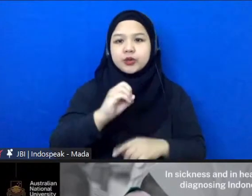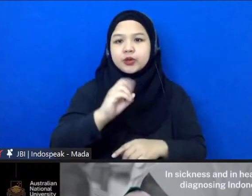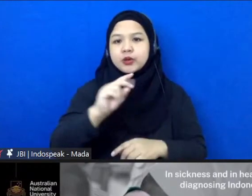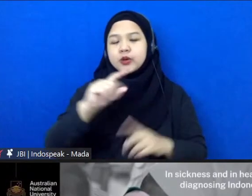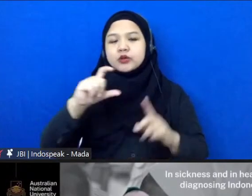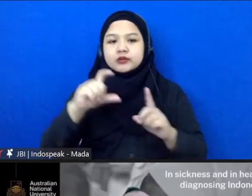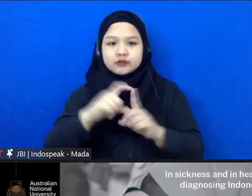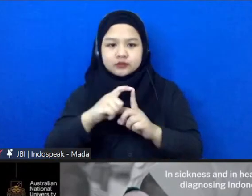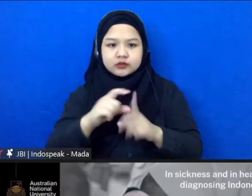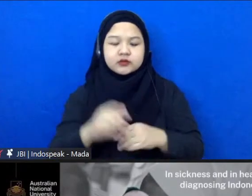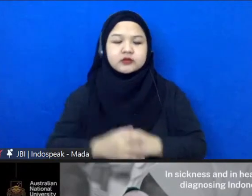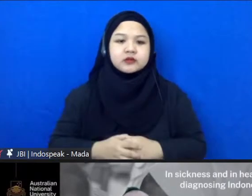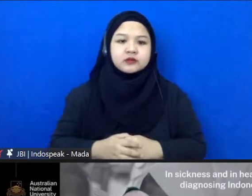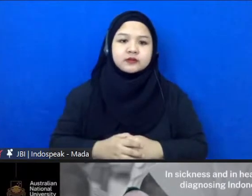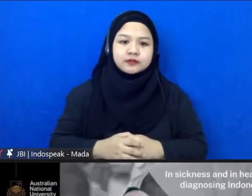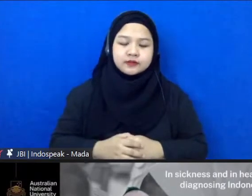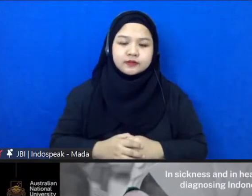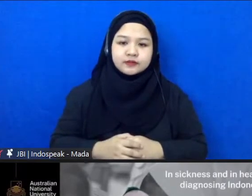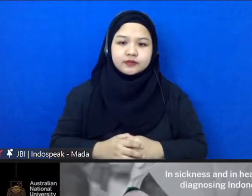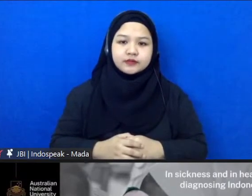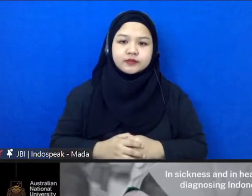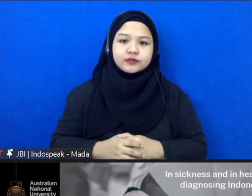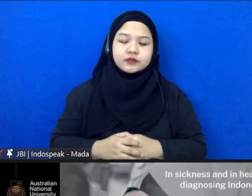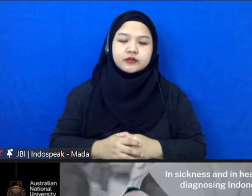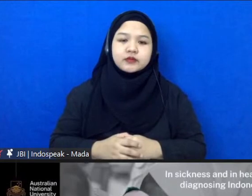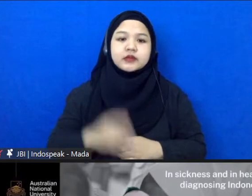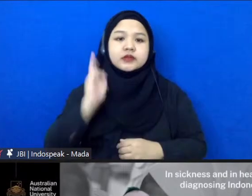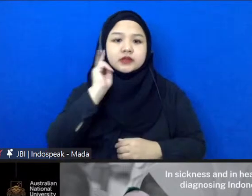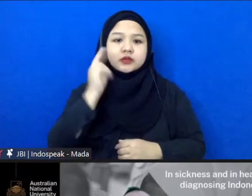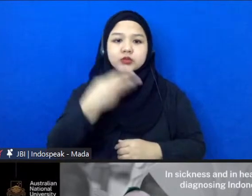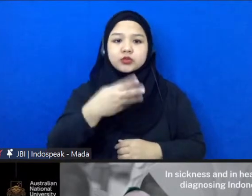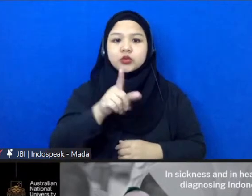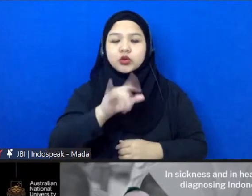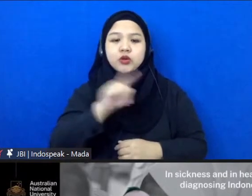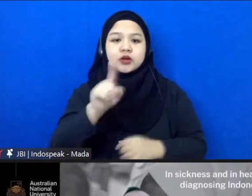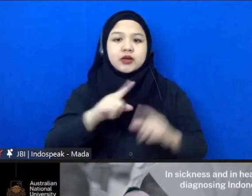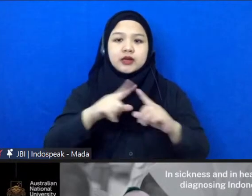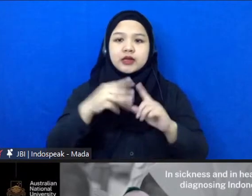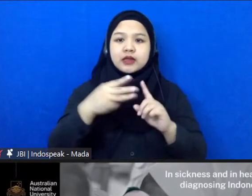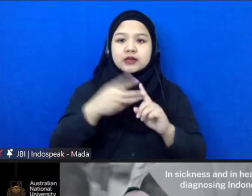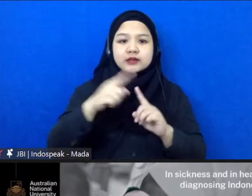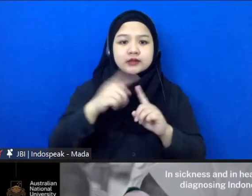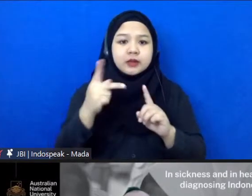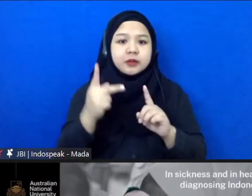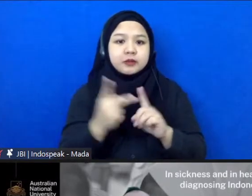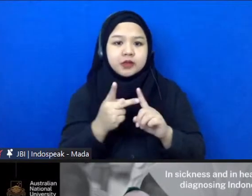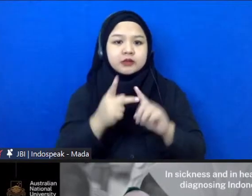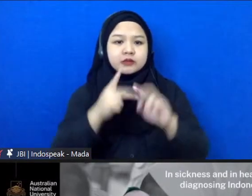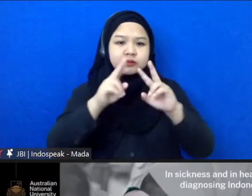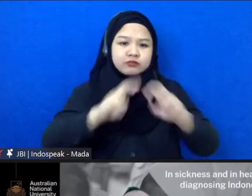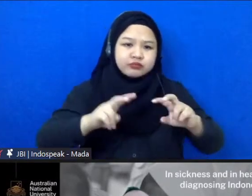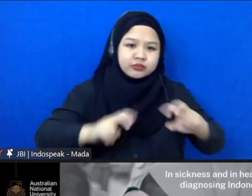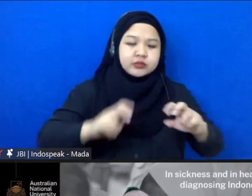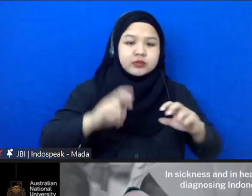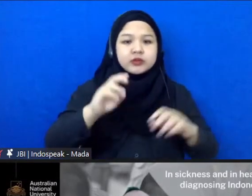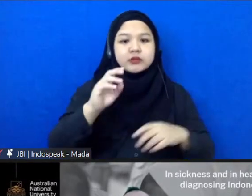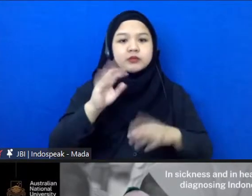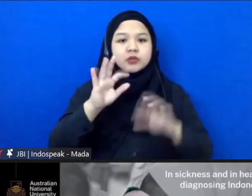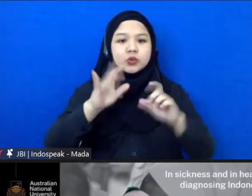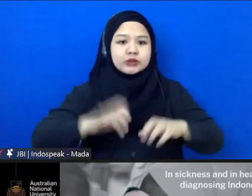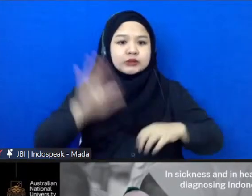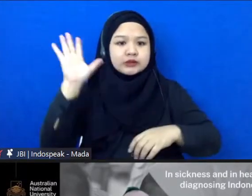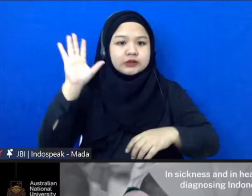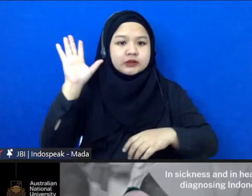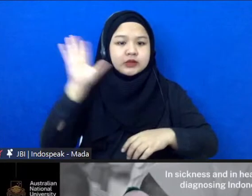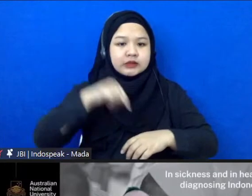also introduce Ibu Elizabeth Pisani's co-authors who will be joining us in the Q&A session.